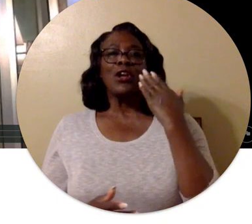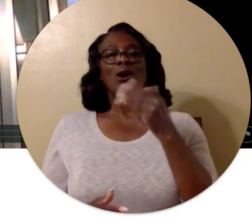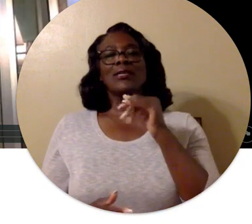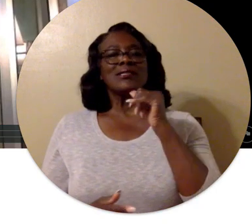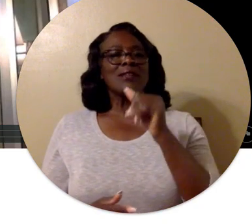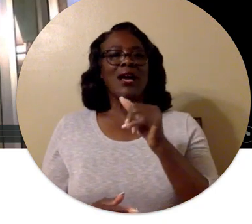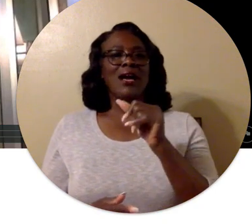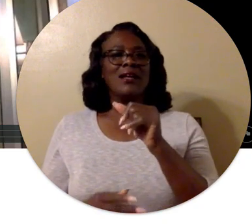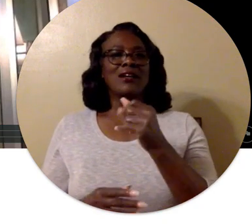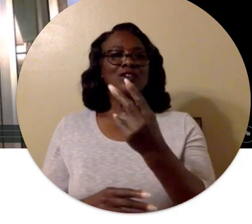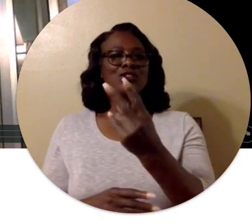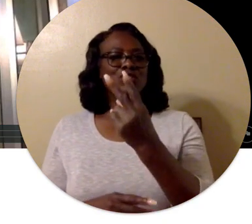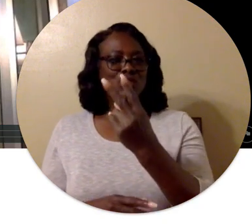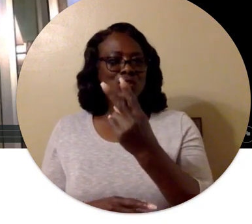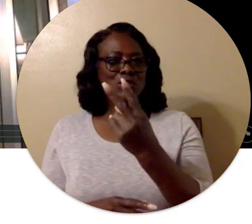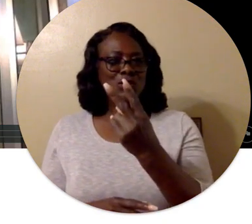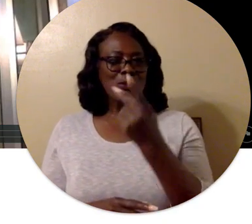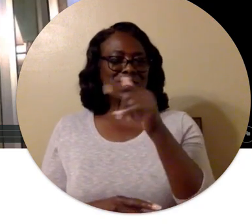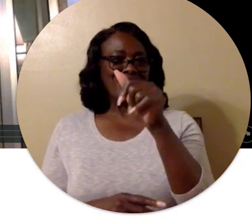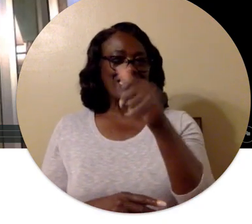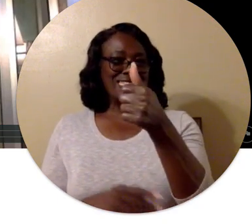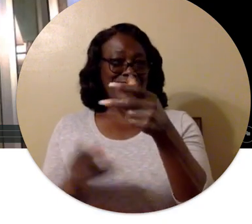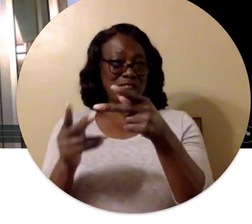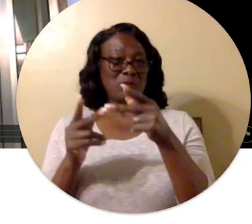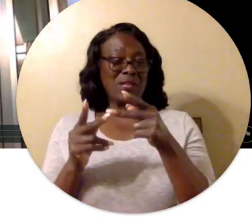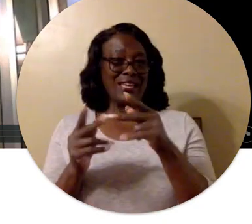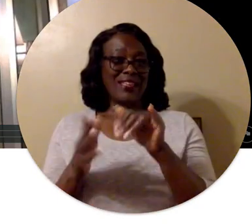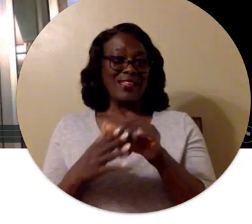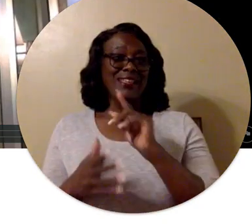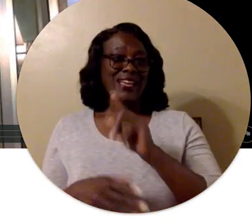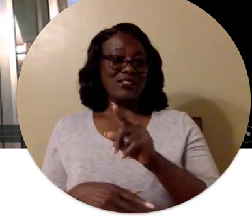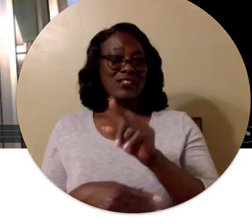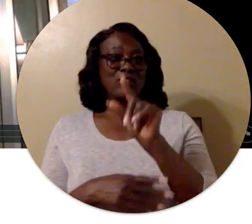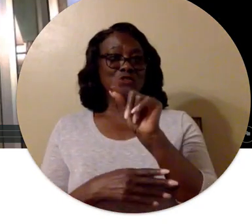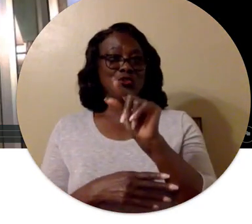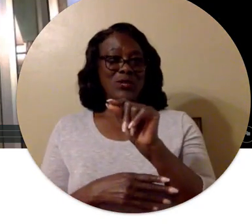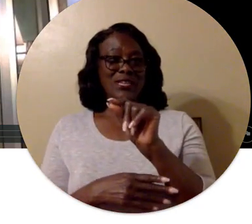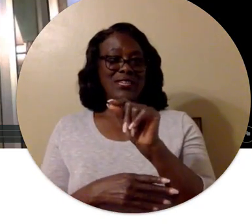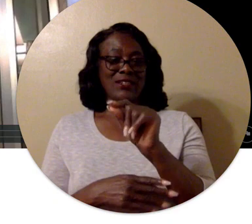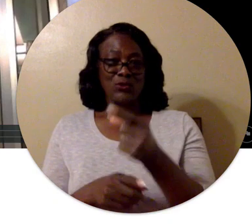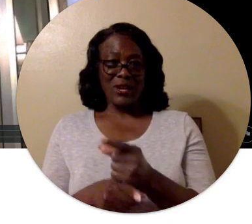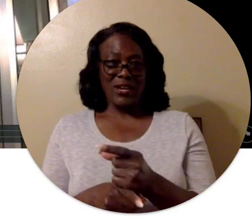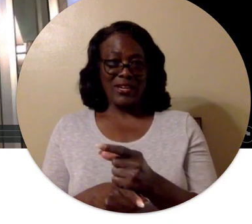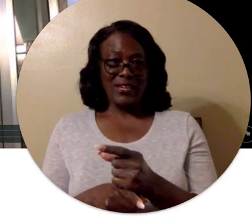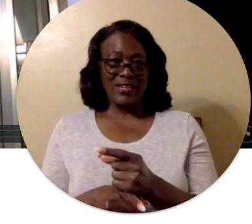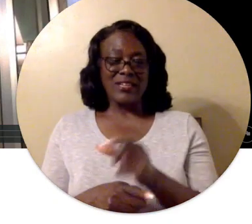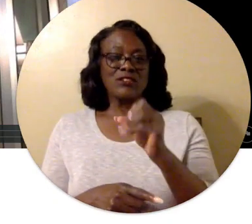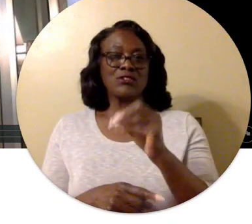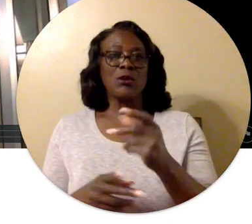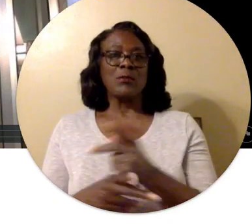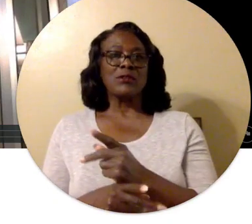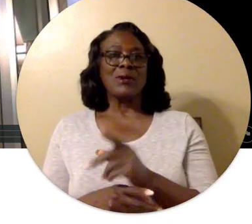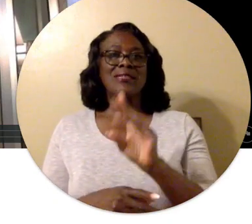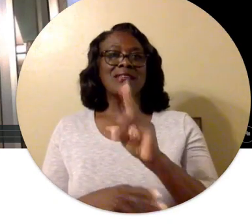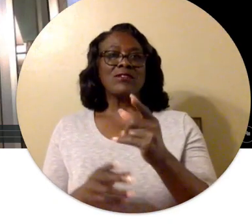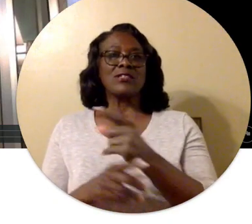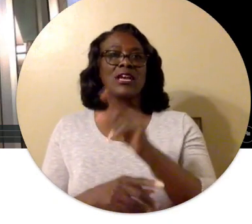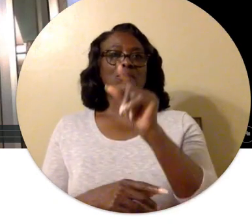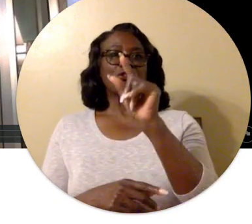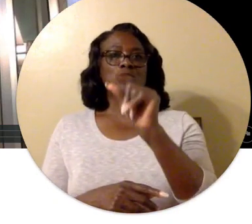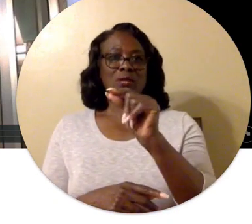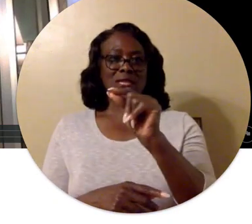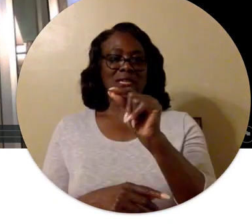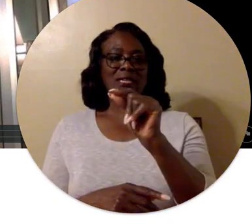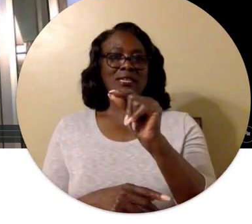just a 2, since it's in the tens place. This is actually 20, right? So we're really multiplying 7 times 20,